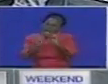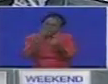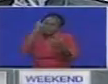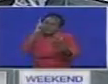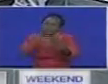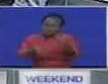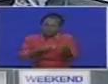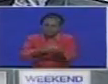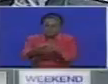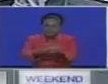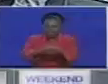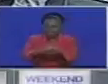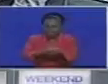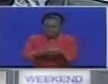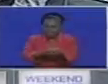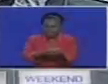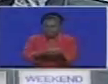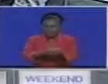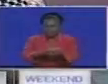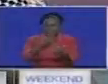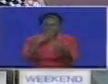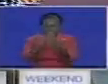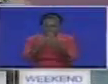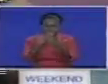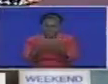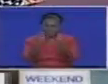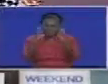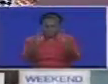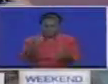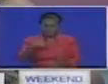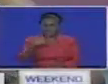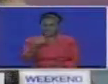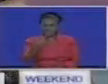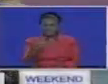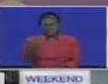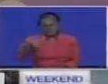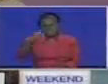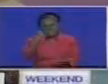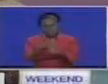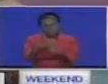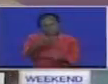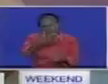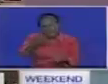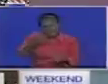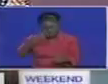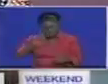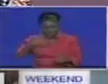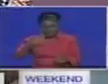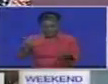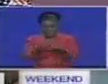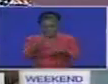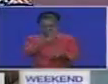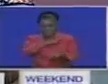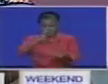Friday? Yes, thank you so much. I want to say that we did our best as a board and also as a